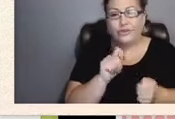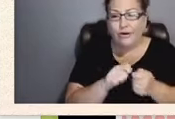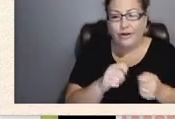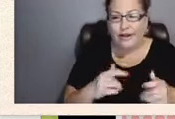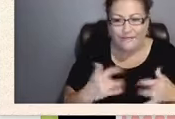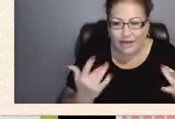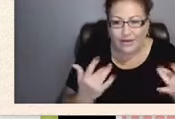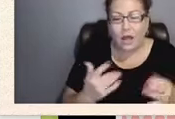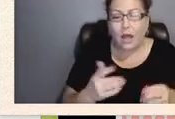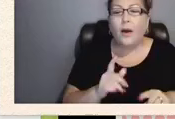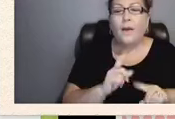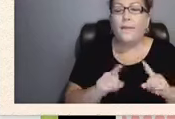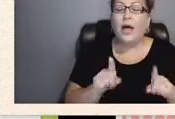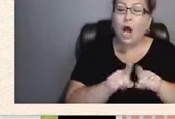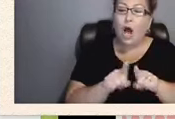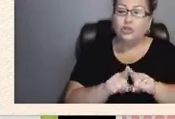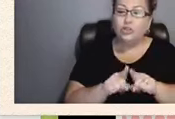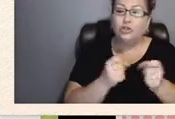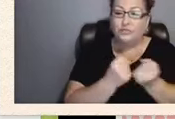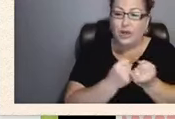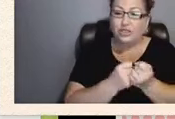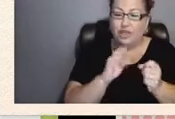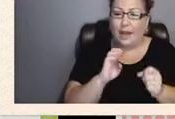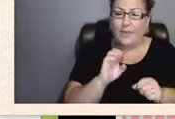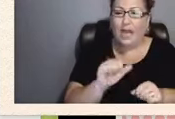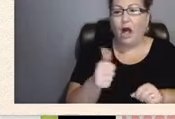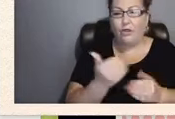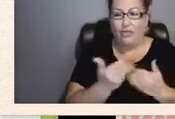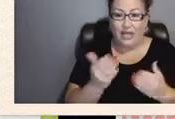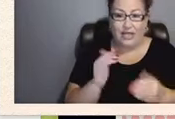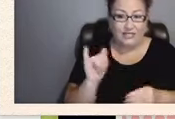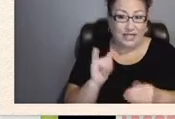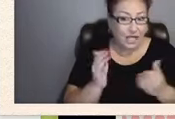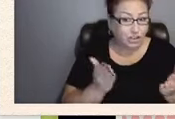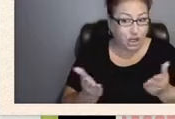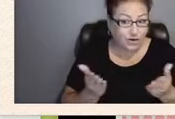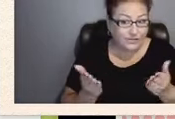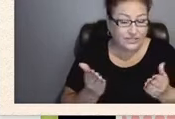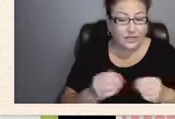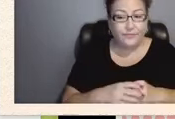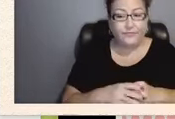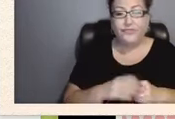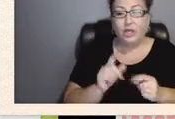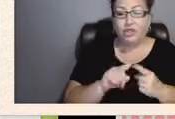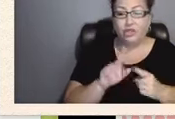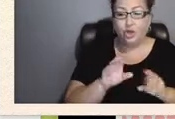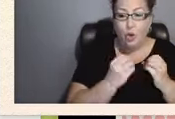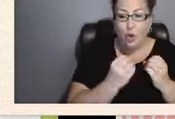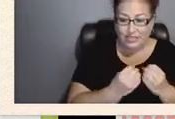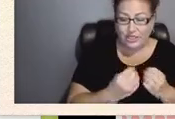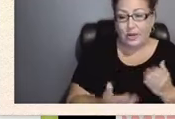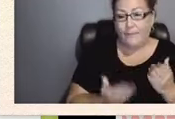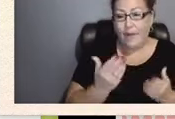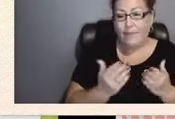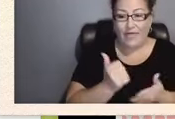also, sponsorships can be other things like service to your organization. They may help